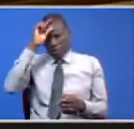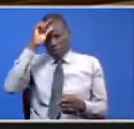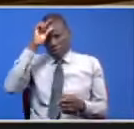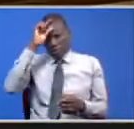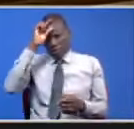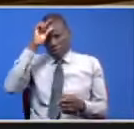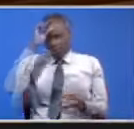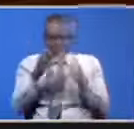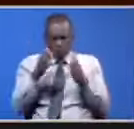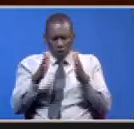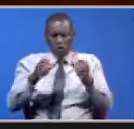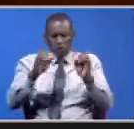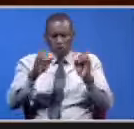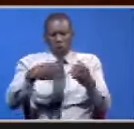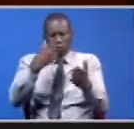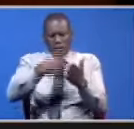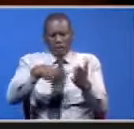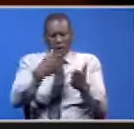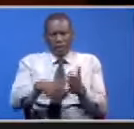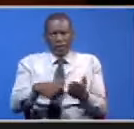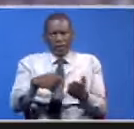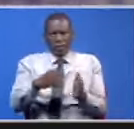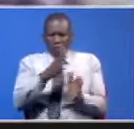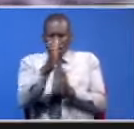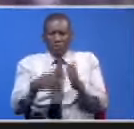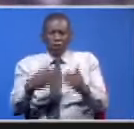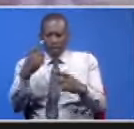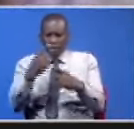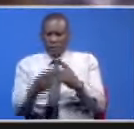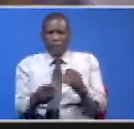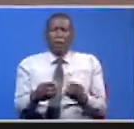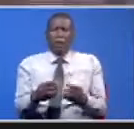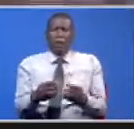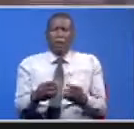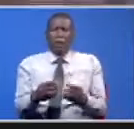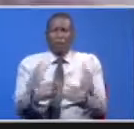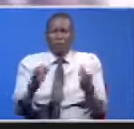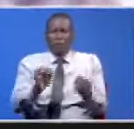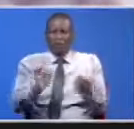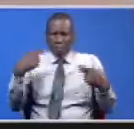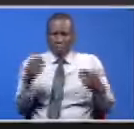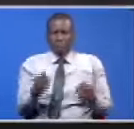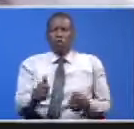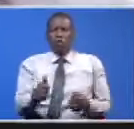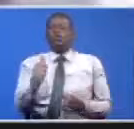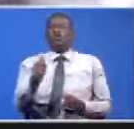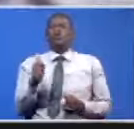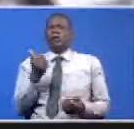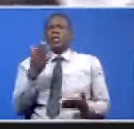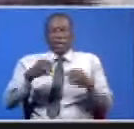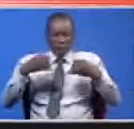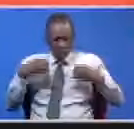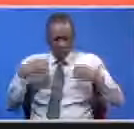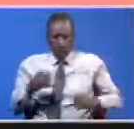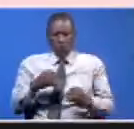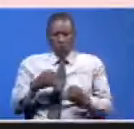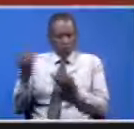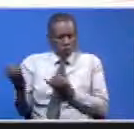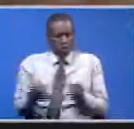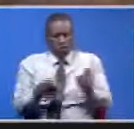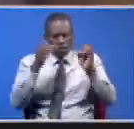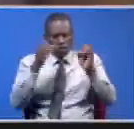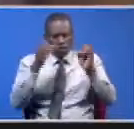new tax measures starting next year, despite many Kenyans overwhelmingly rejecting any attempts to